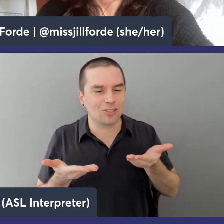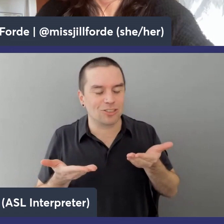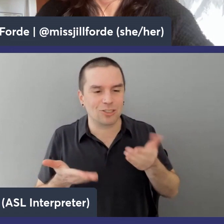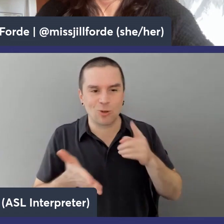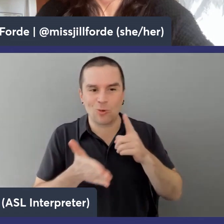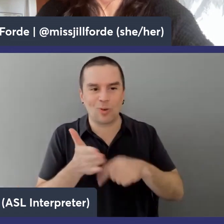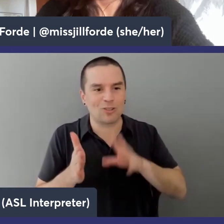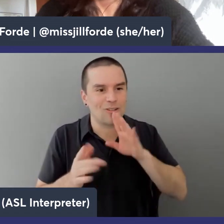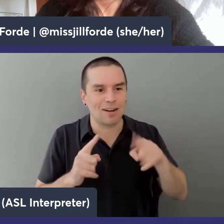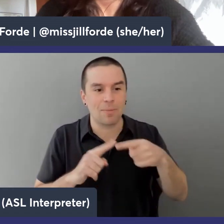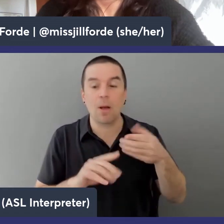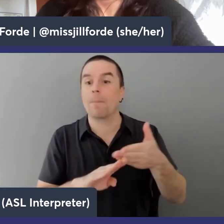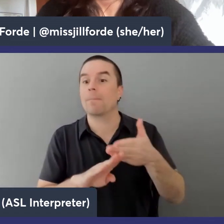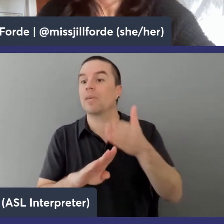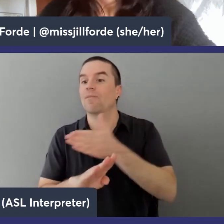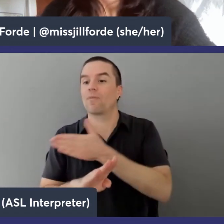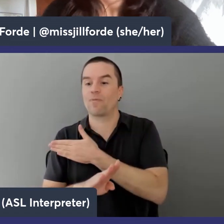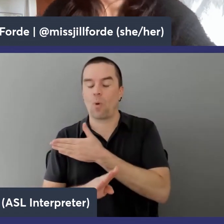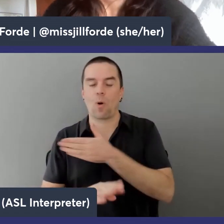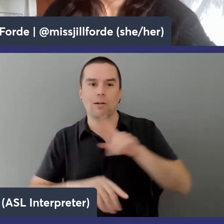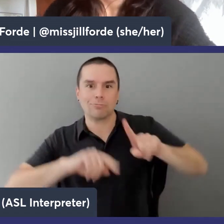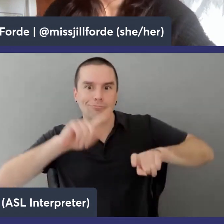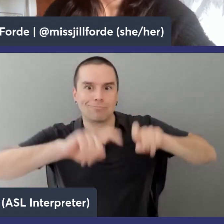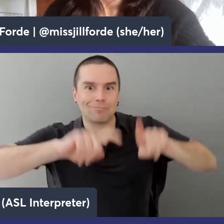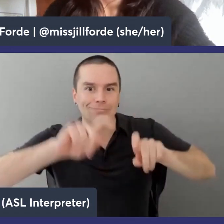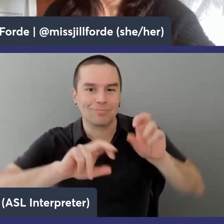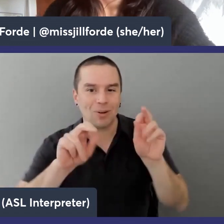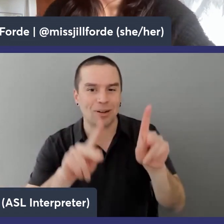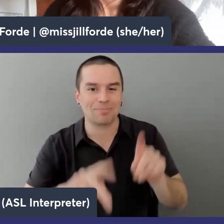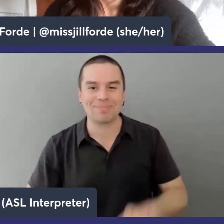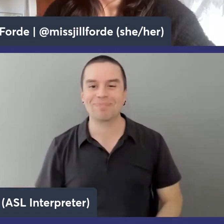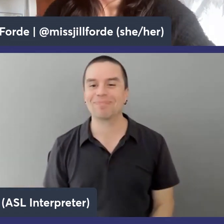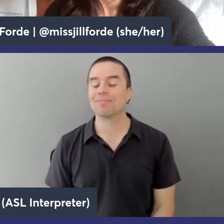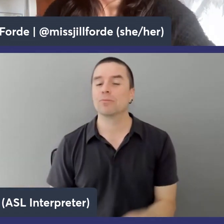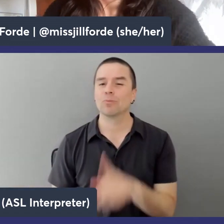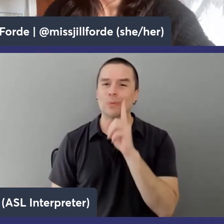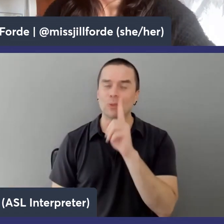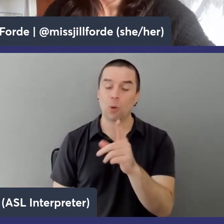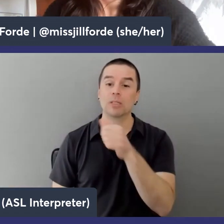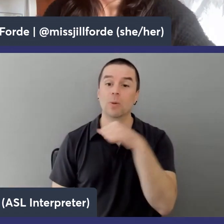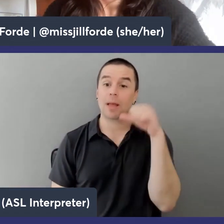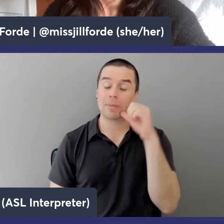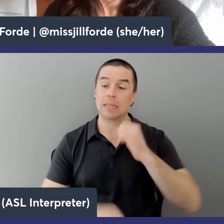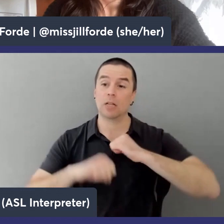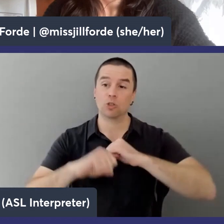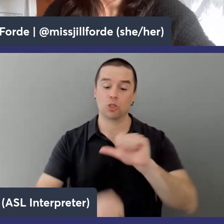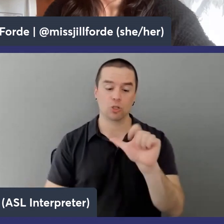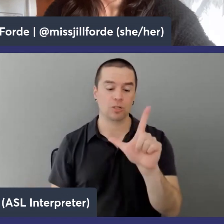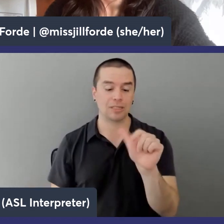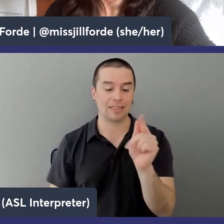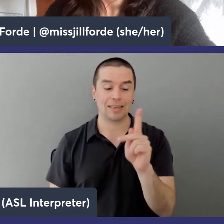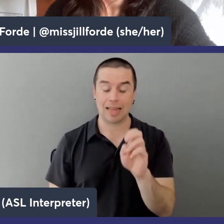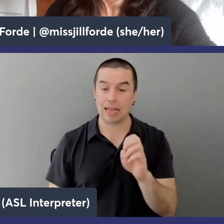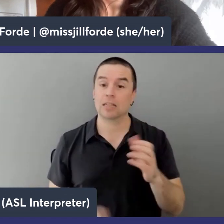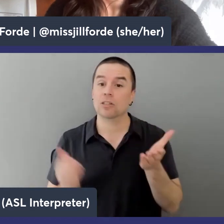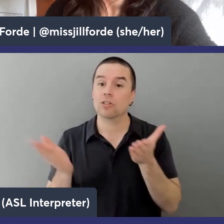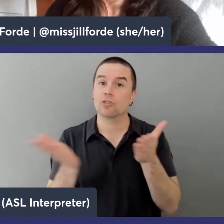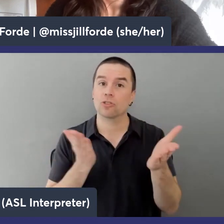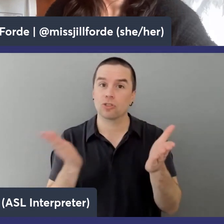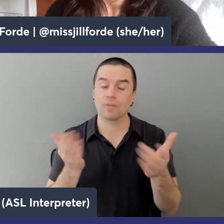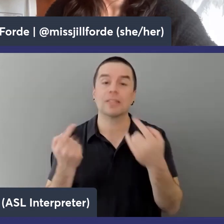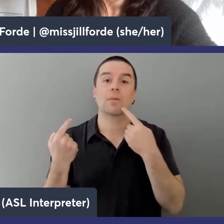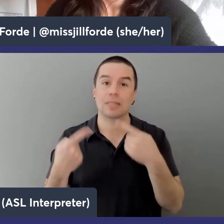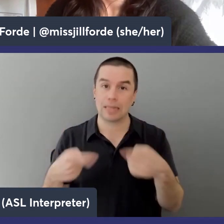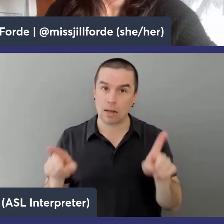is before we kick this off? Yeah, sure. So Amazon Security Lake is essentially a service that was announced